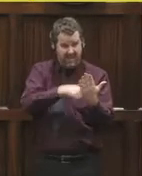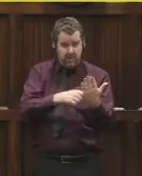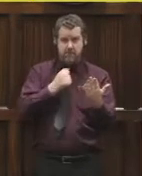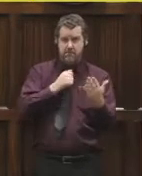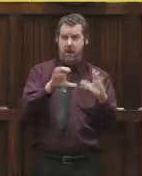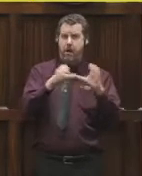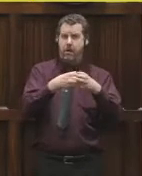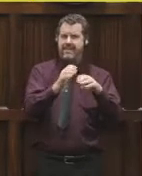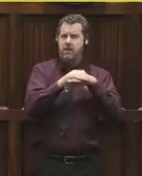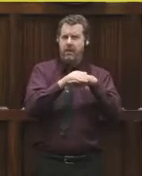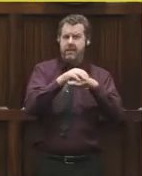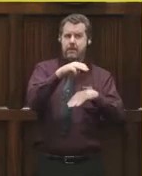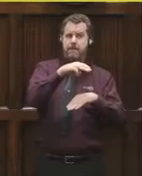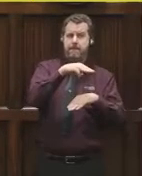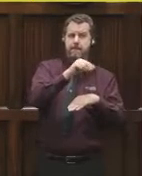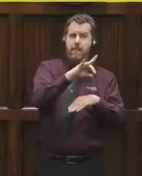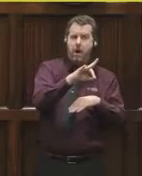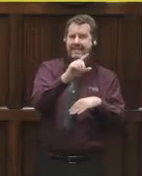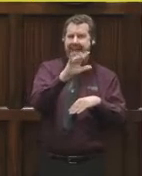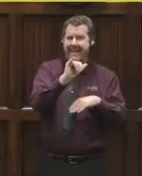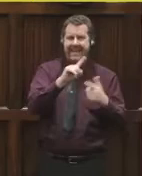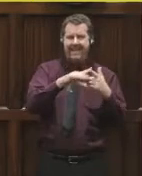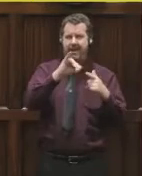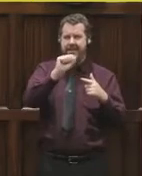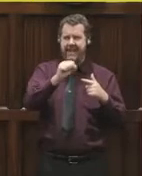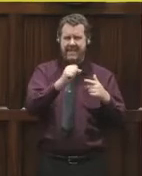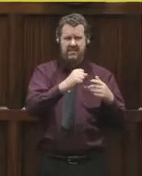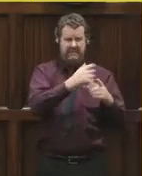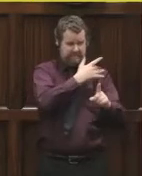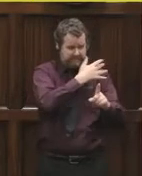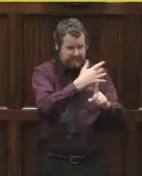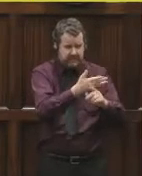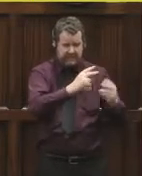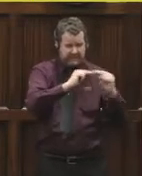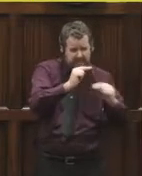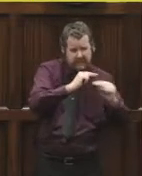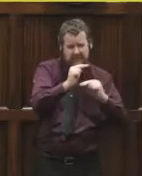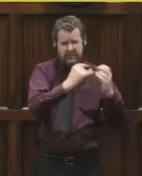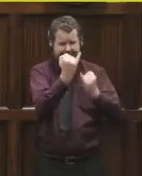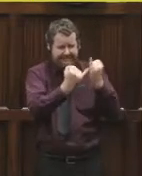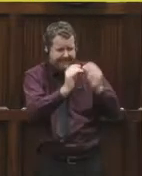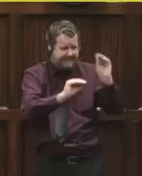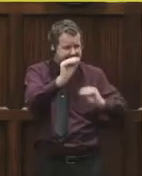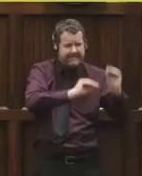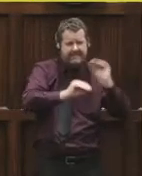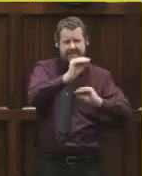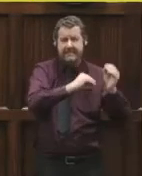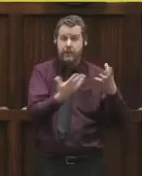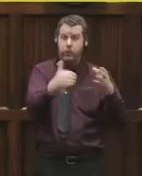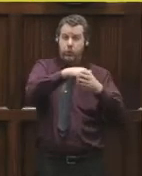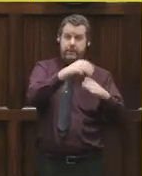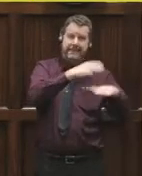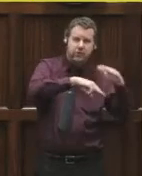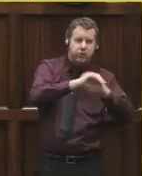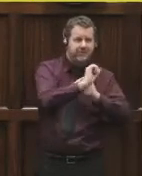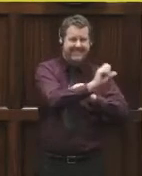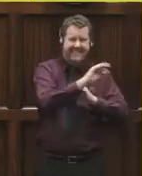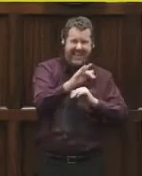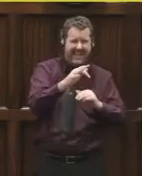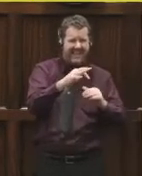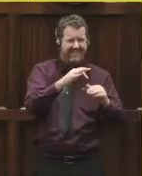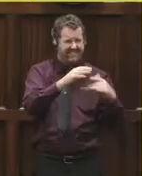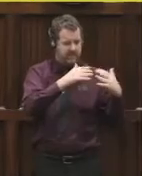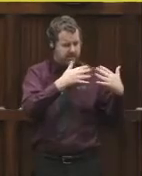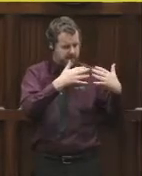Senator Mark Daly, and the Irish Deaf Society, members of the deaf community and the Minister and his officials, and we